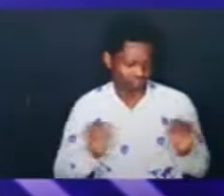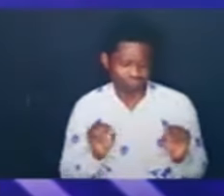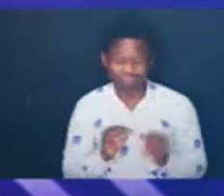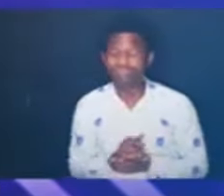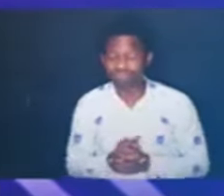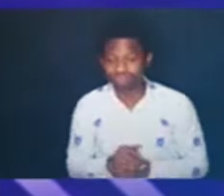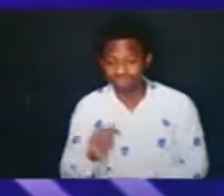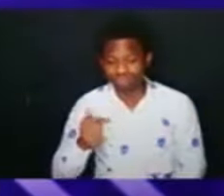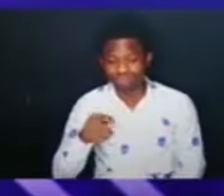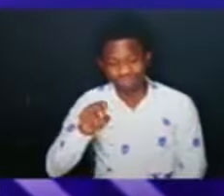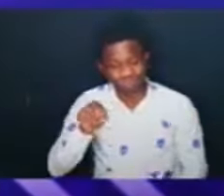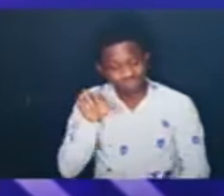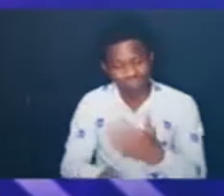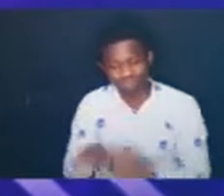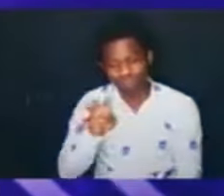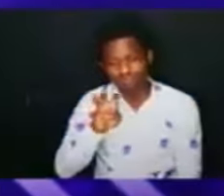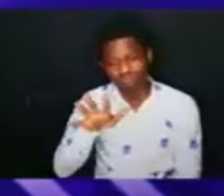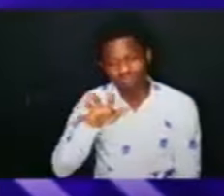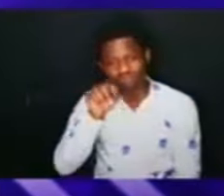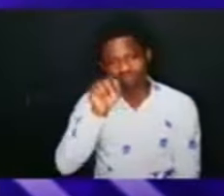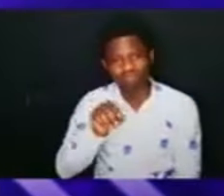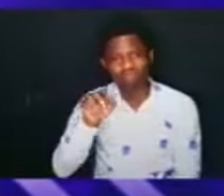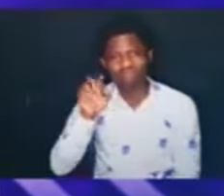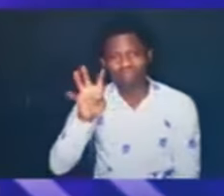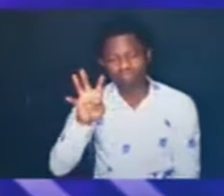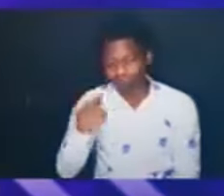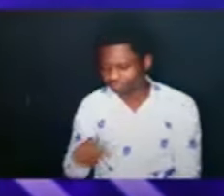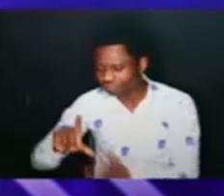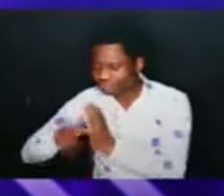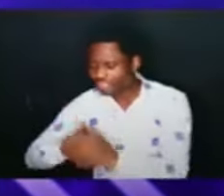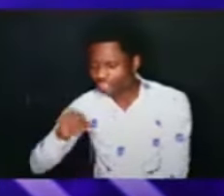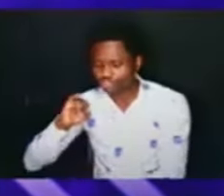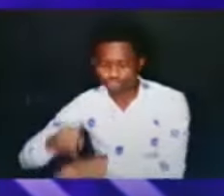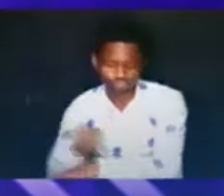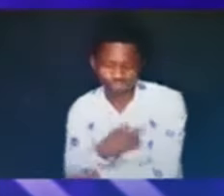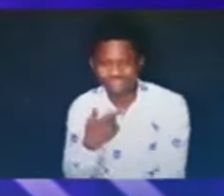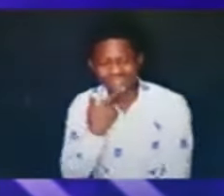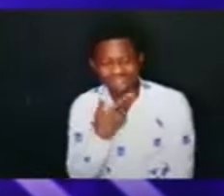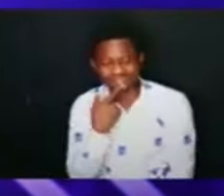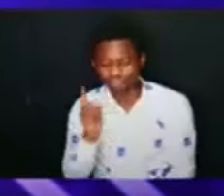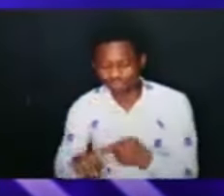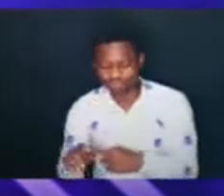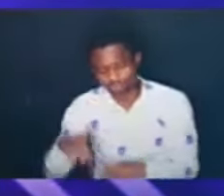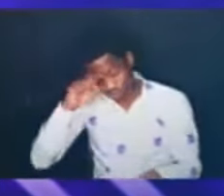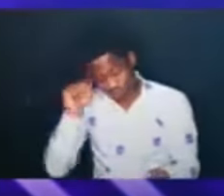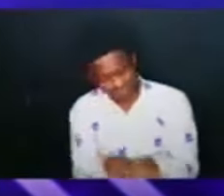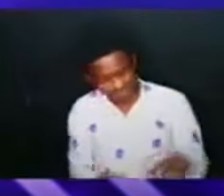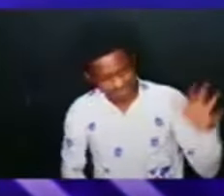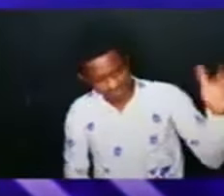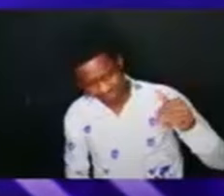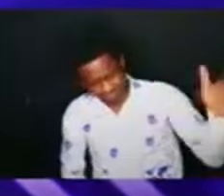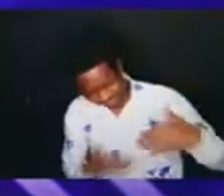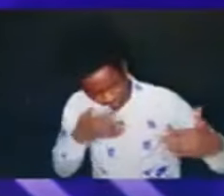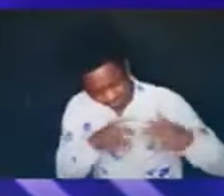before. Genesis 45 verse 4. Then Joseph said to his brothers, "Come close to me." When they had